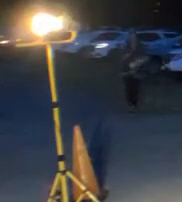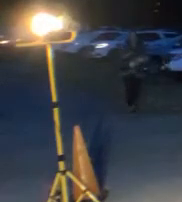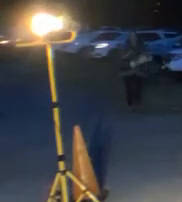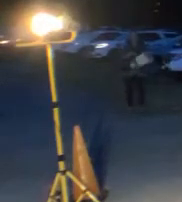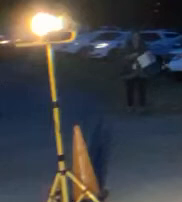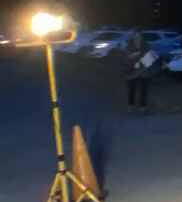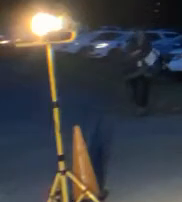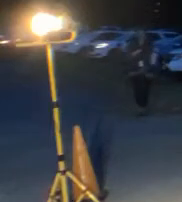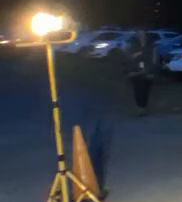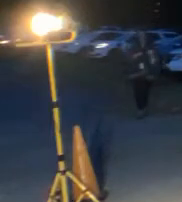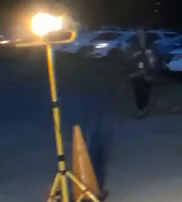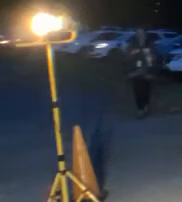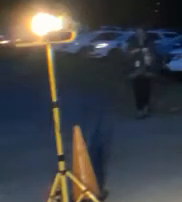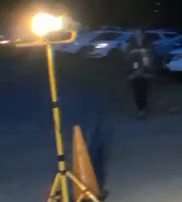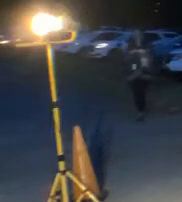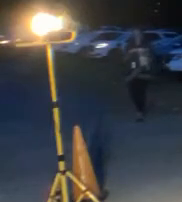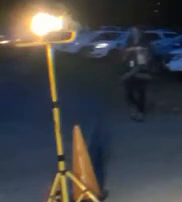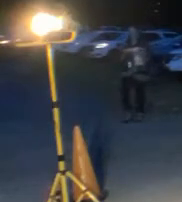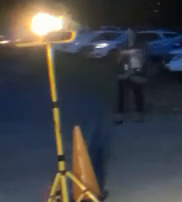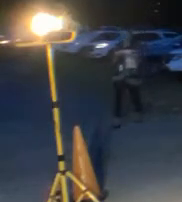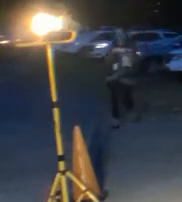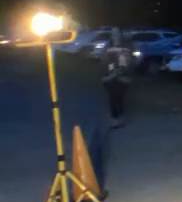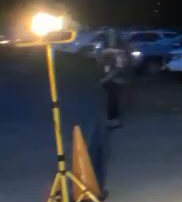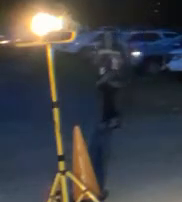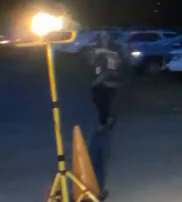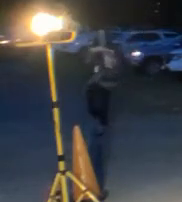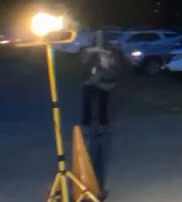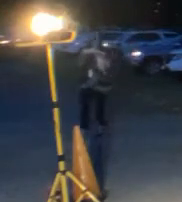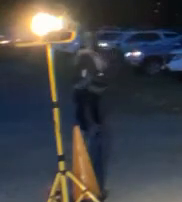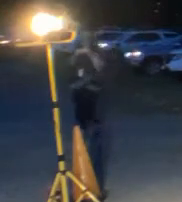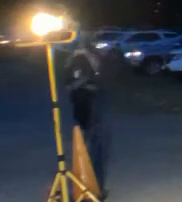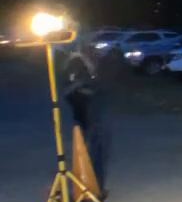Falls High School in the class of 2020.